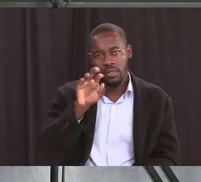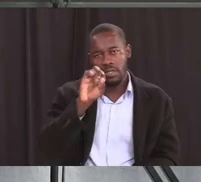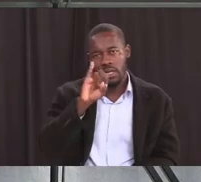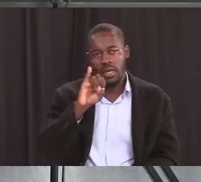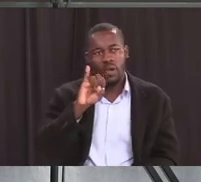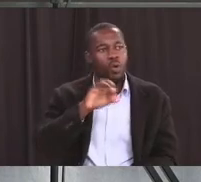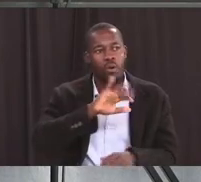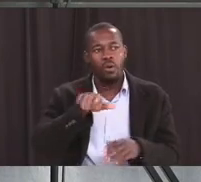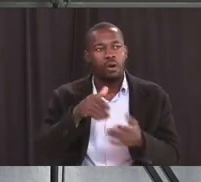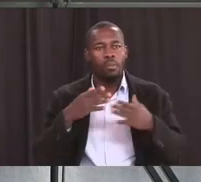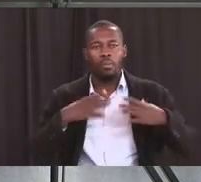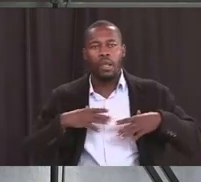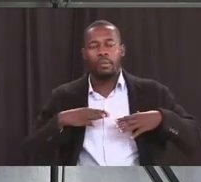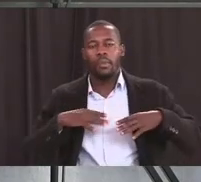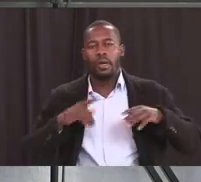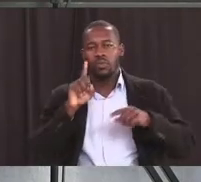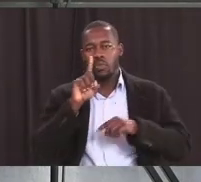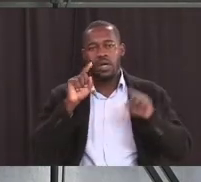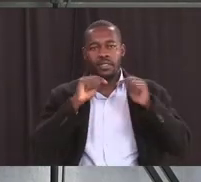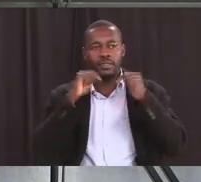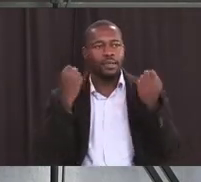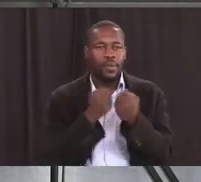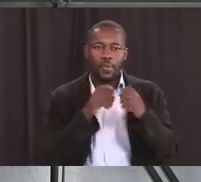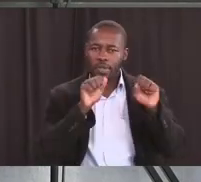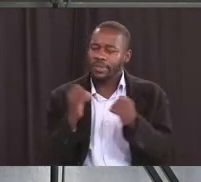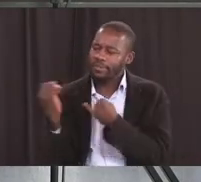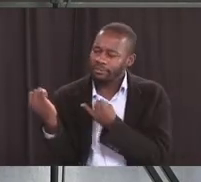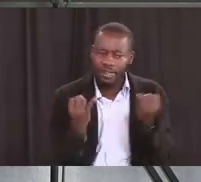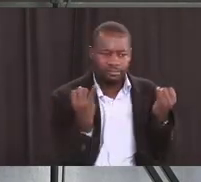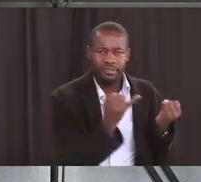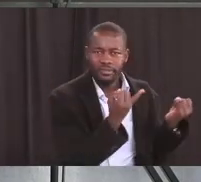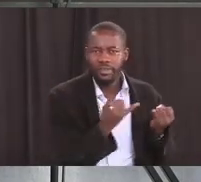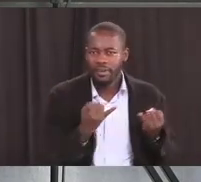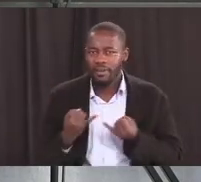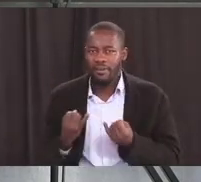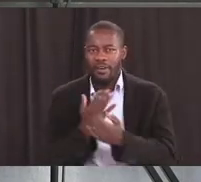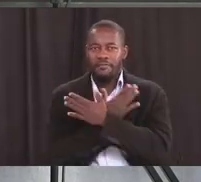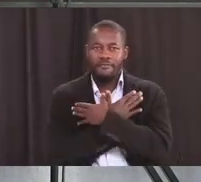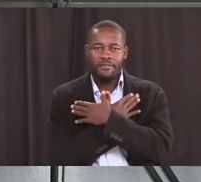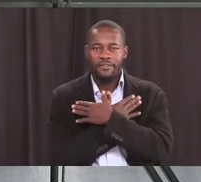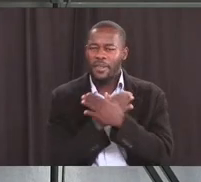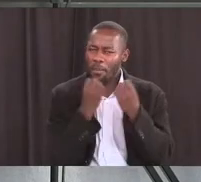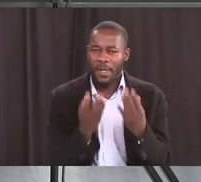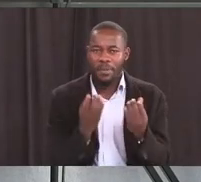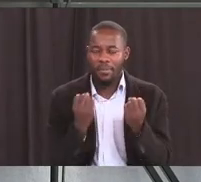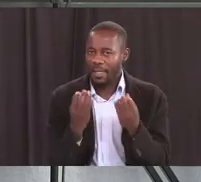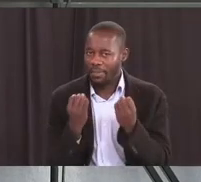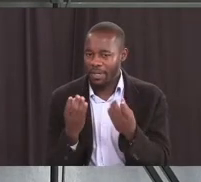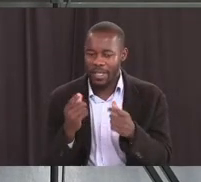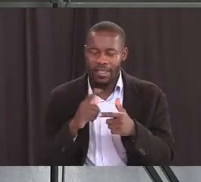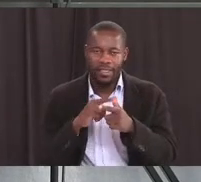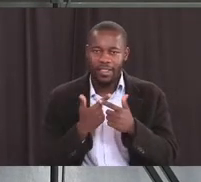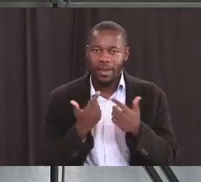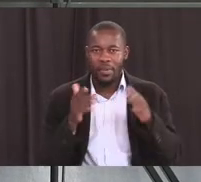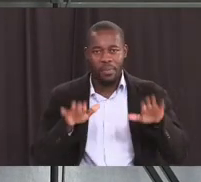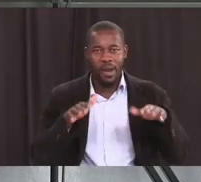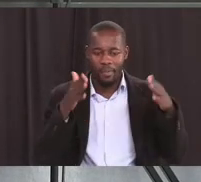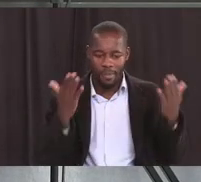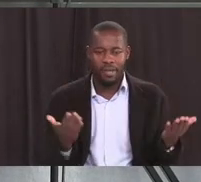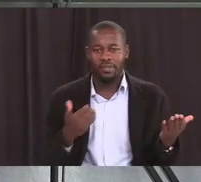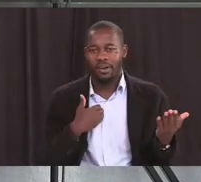man, our men friend, let's invite as many men as we can towards this nyama